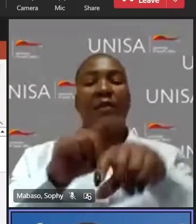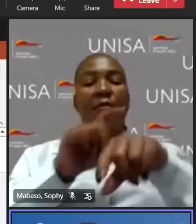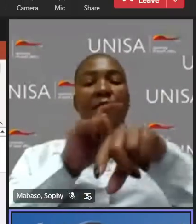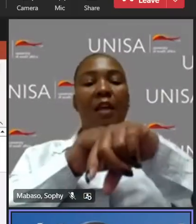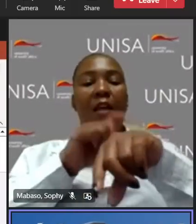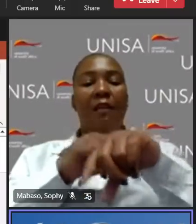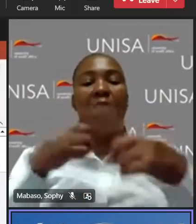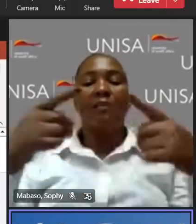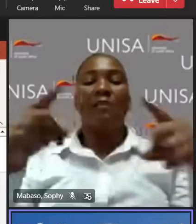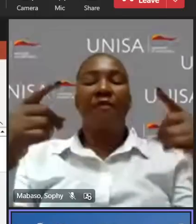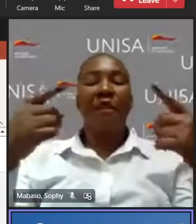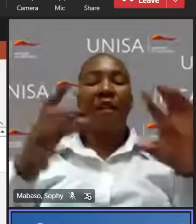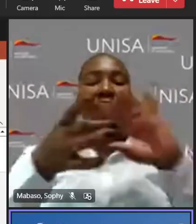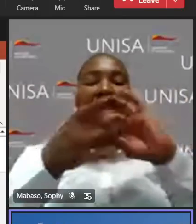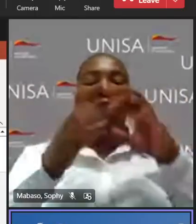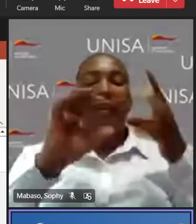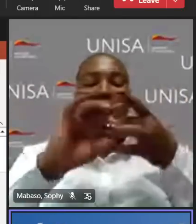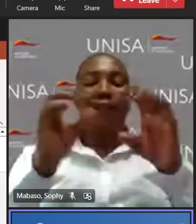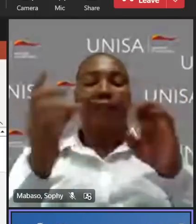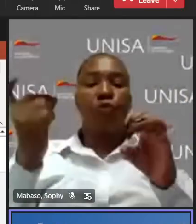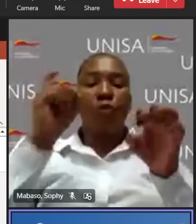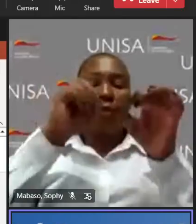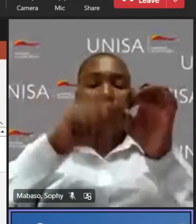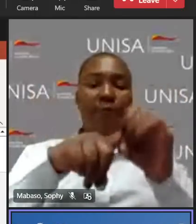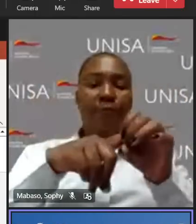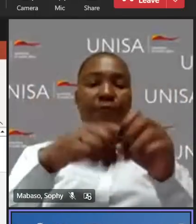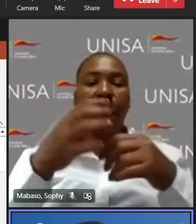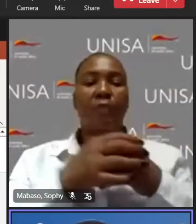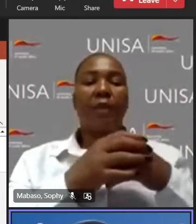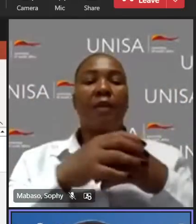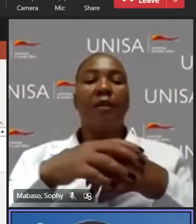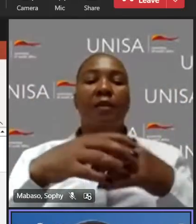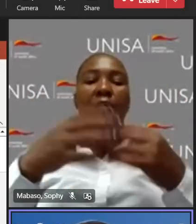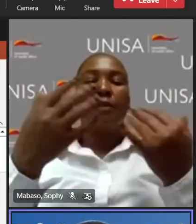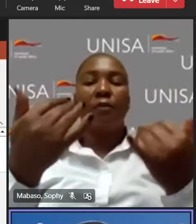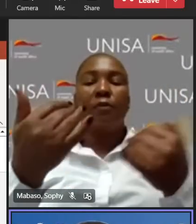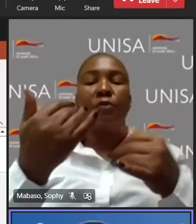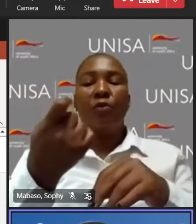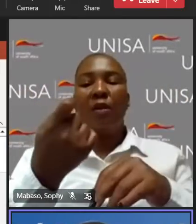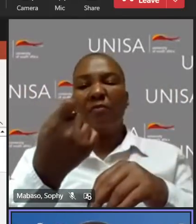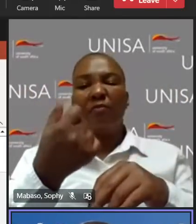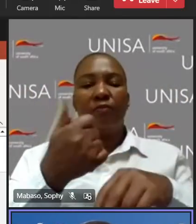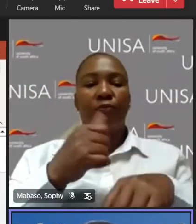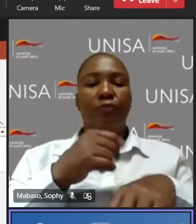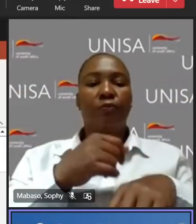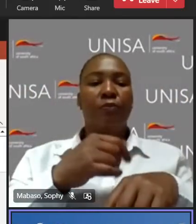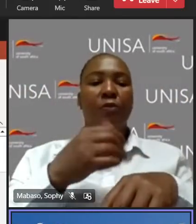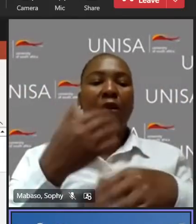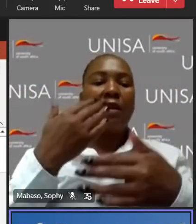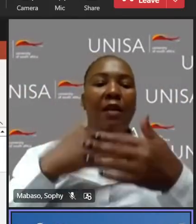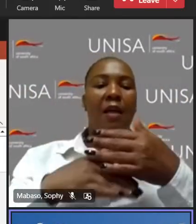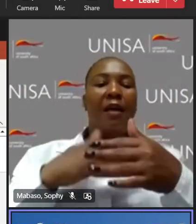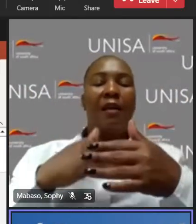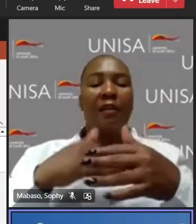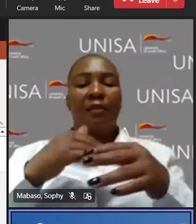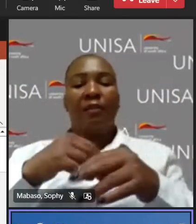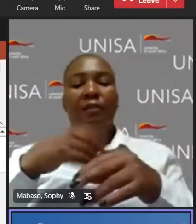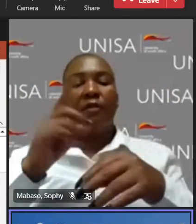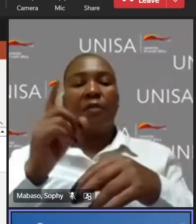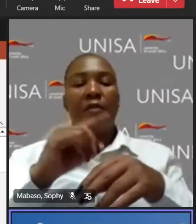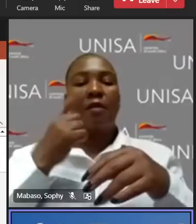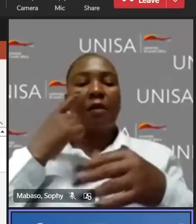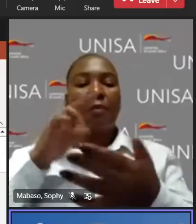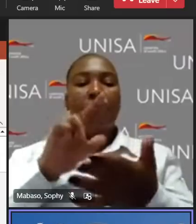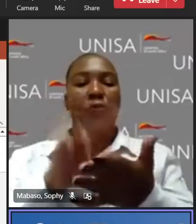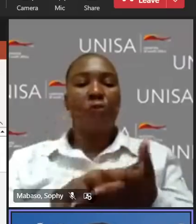different link to join, which we have already shared. So we are running a bit behind schedule, but I promise